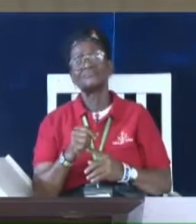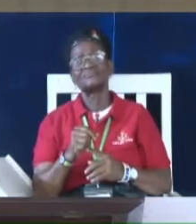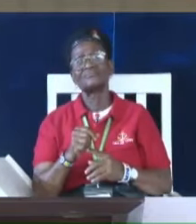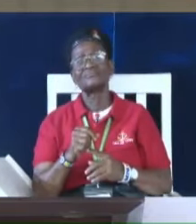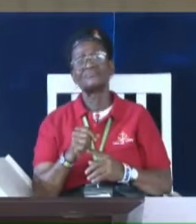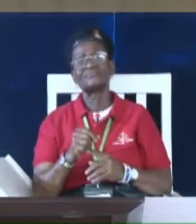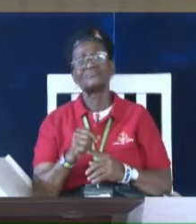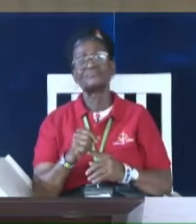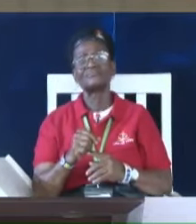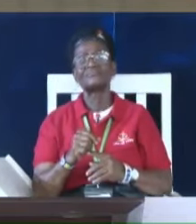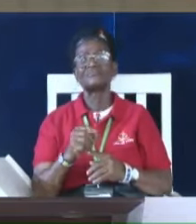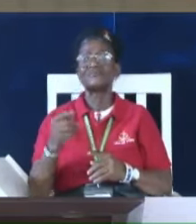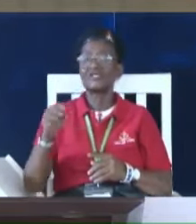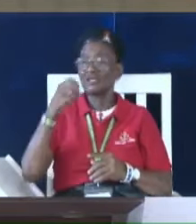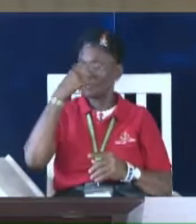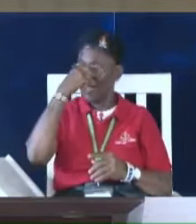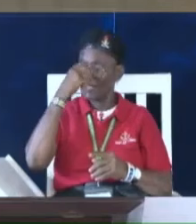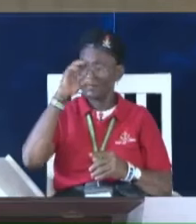Bartimaeus said,